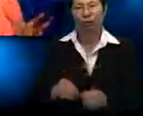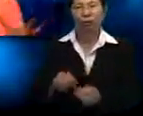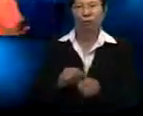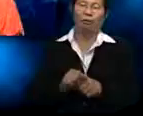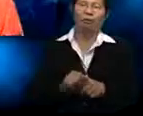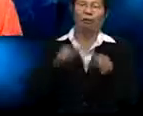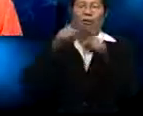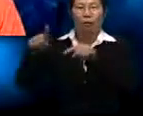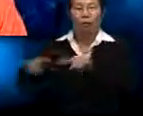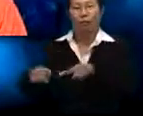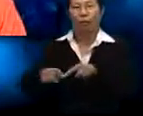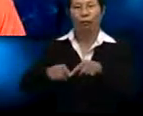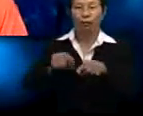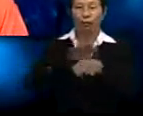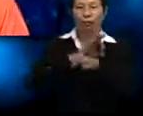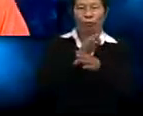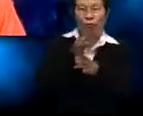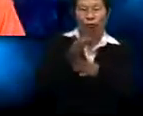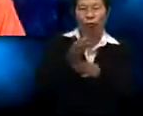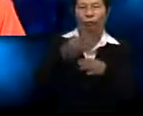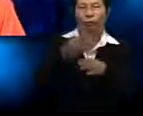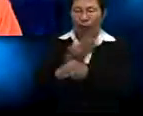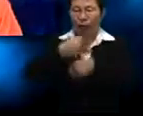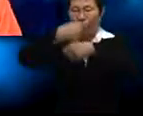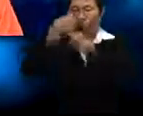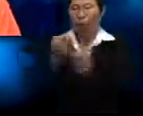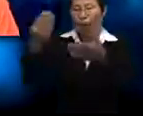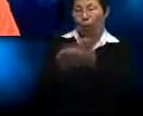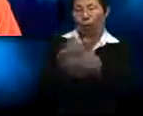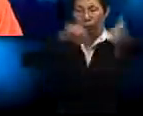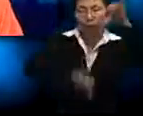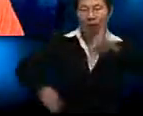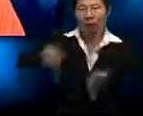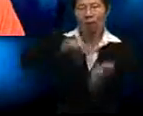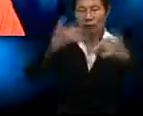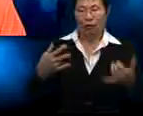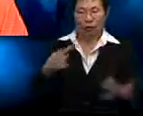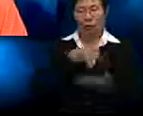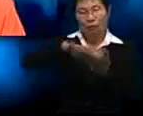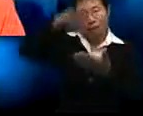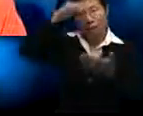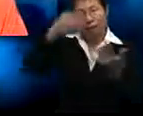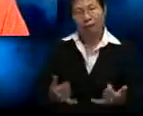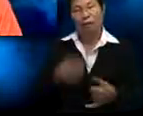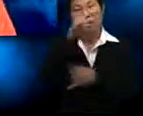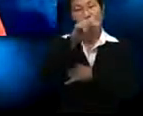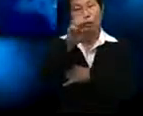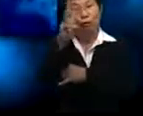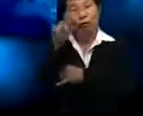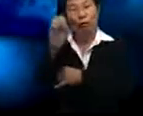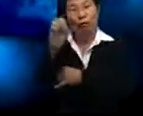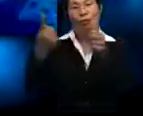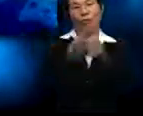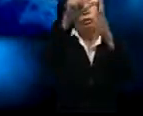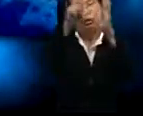various fields of mathematics have helped us to shape the modern science that we study today. Newton's first law